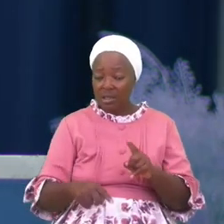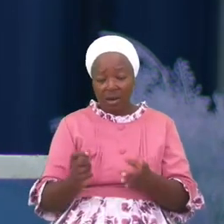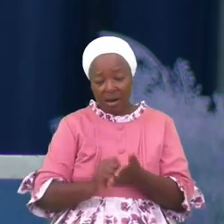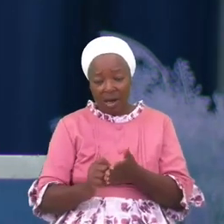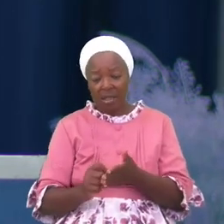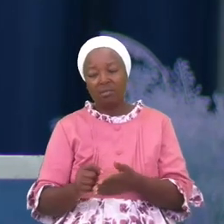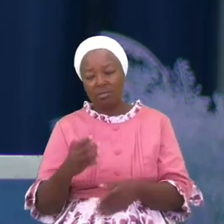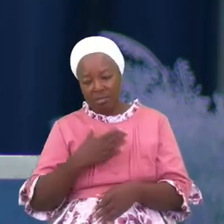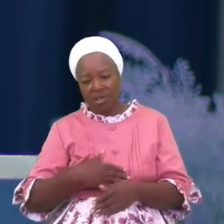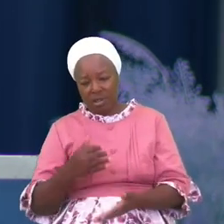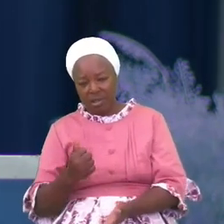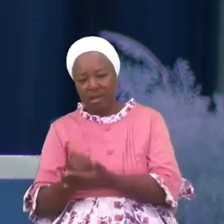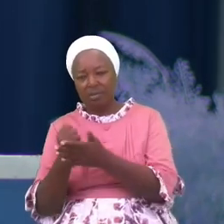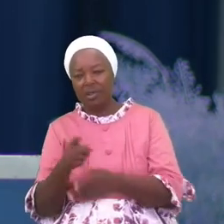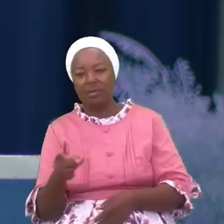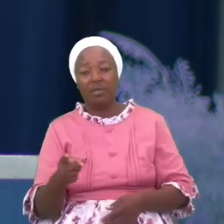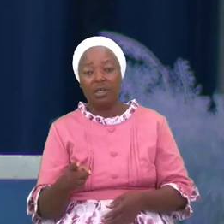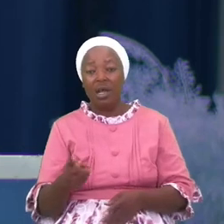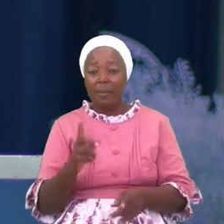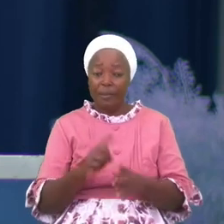to do that quickly.